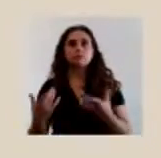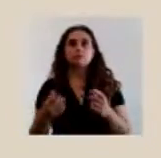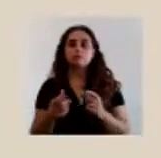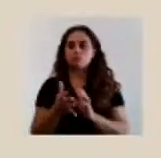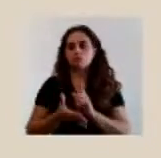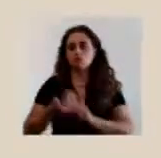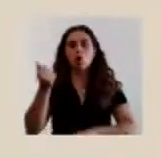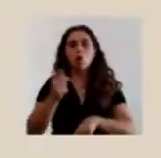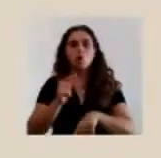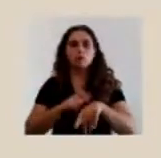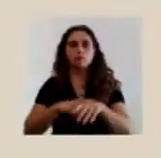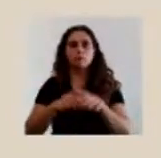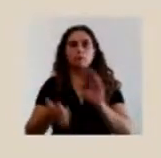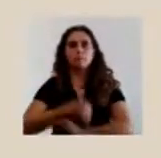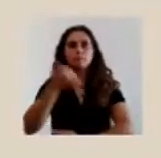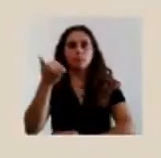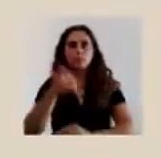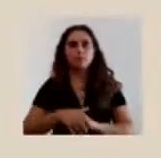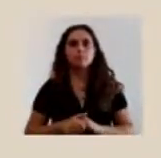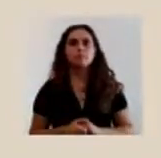delays.